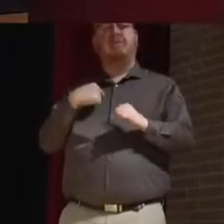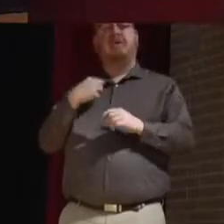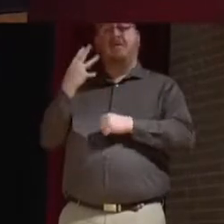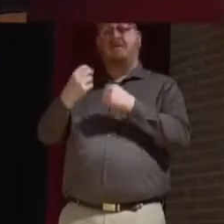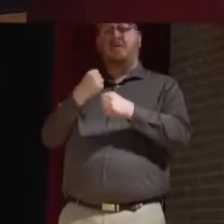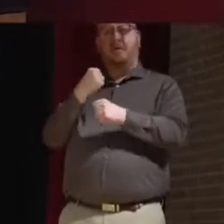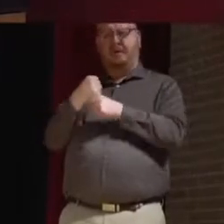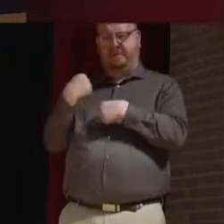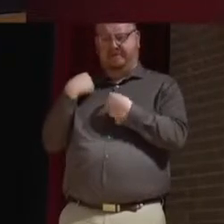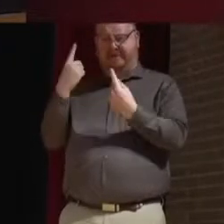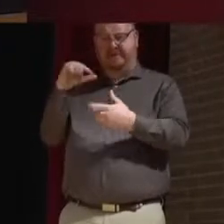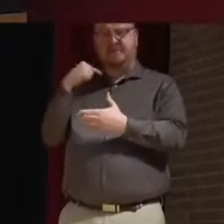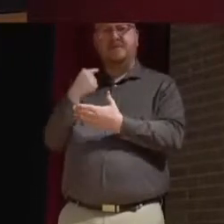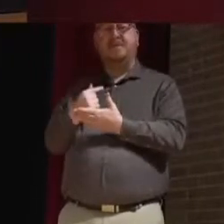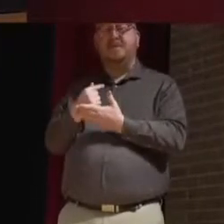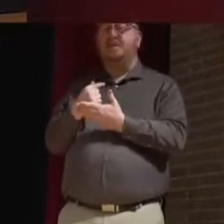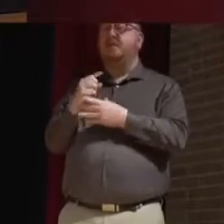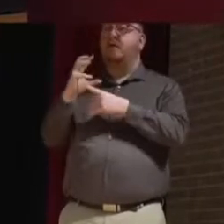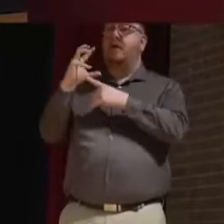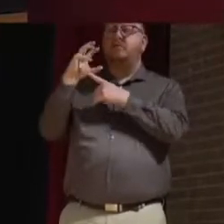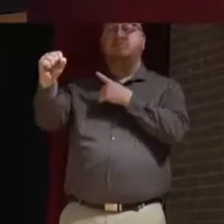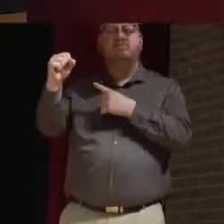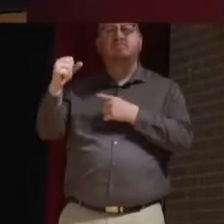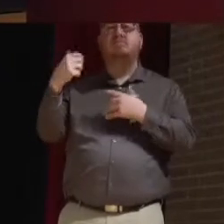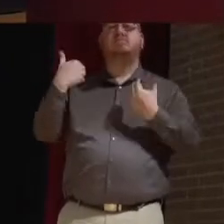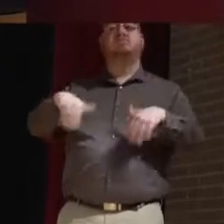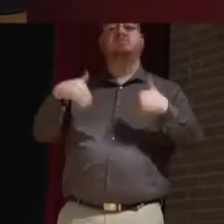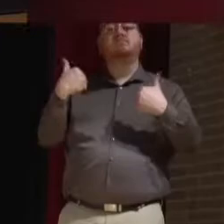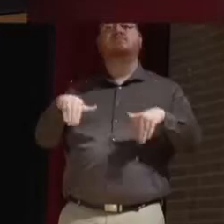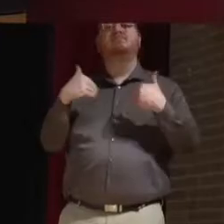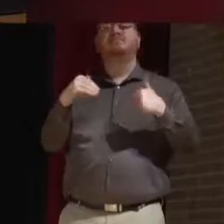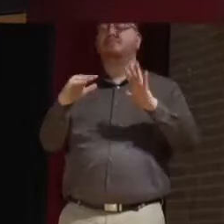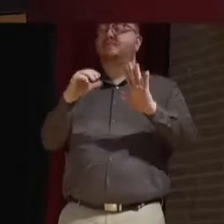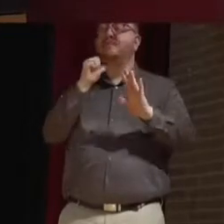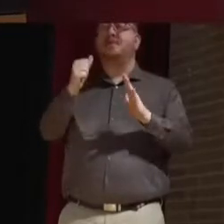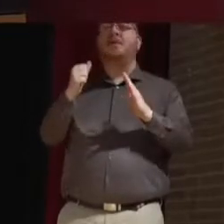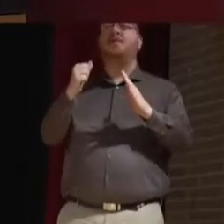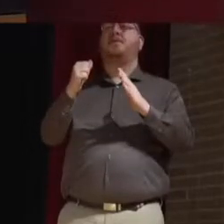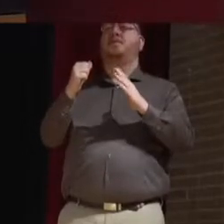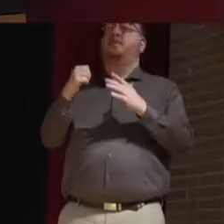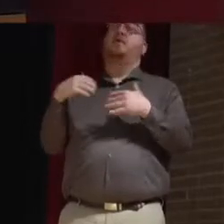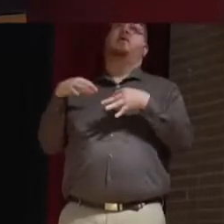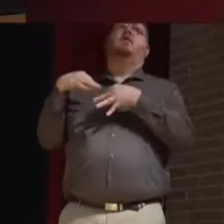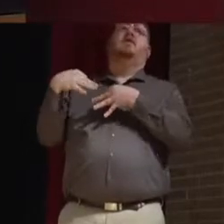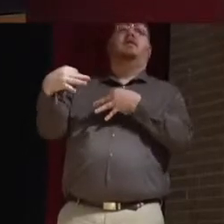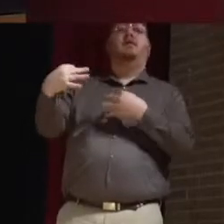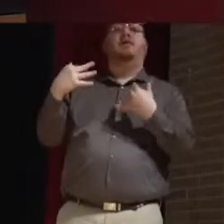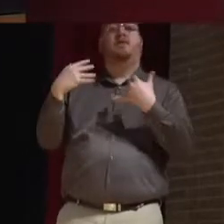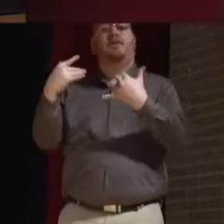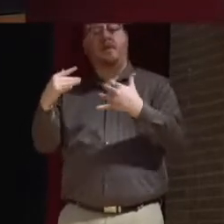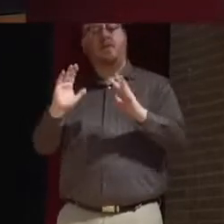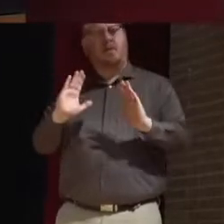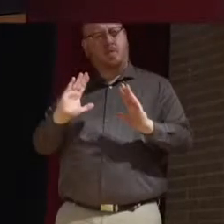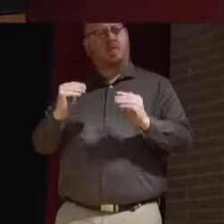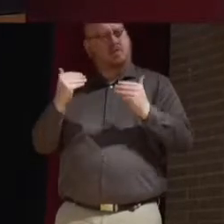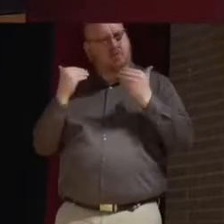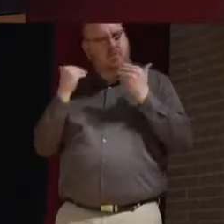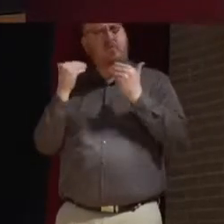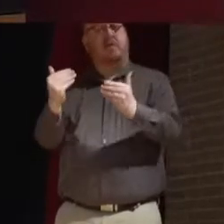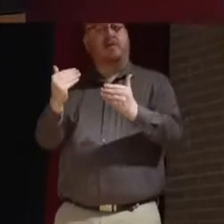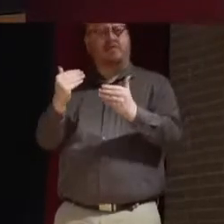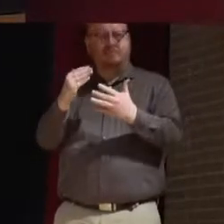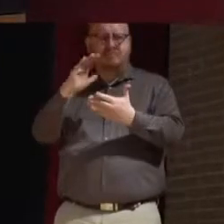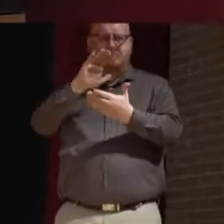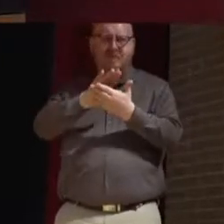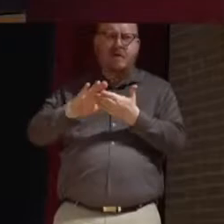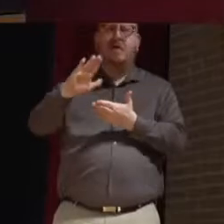so fast that I didn't want them to go so fast. Just be able to have fun with everybody in your life, and before you go off to college